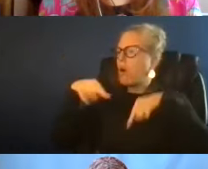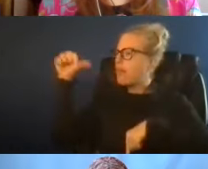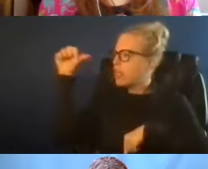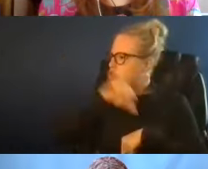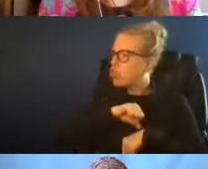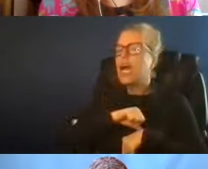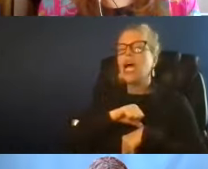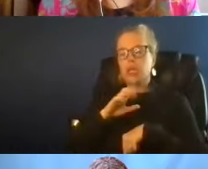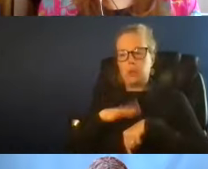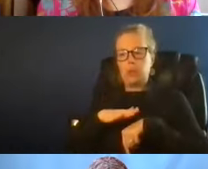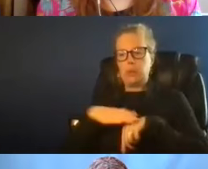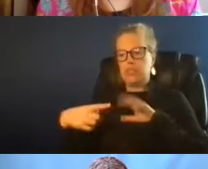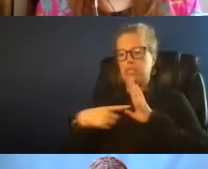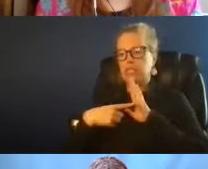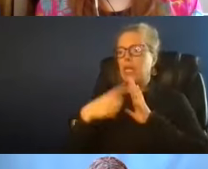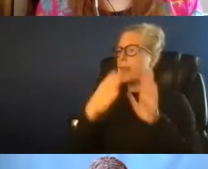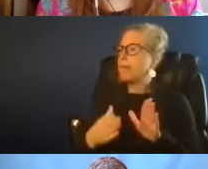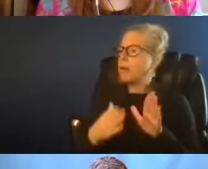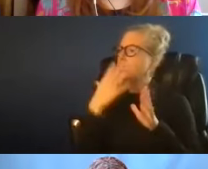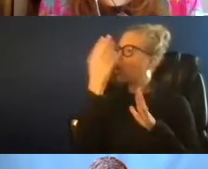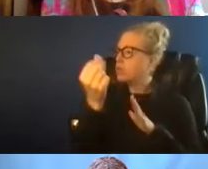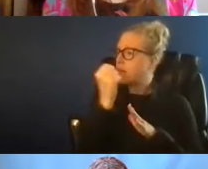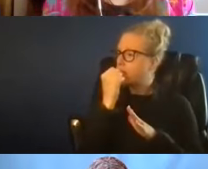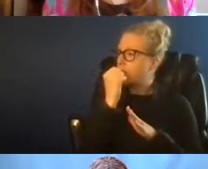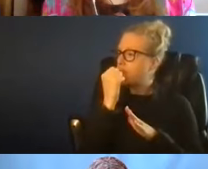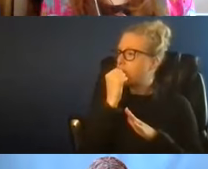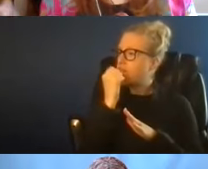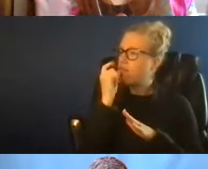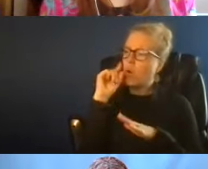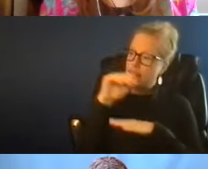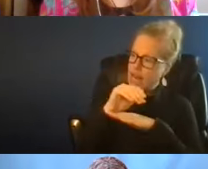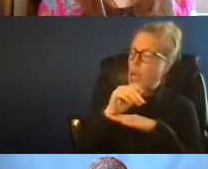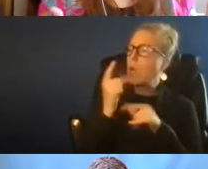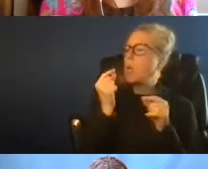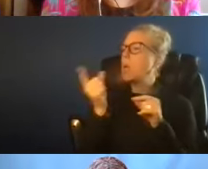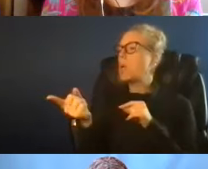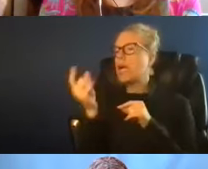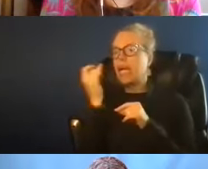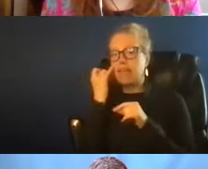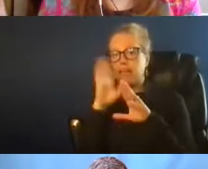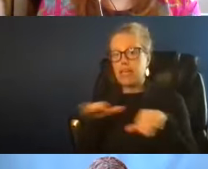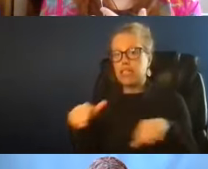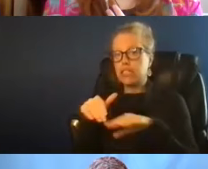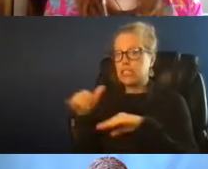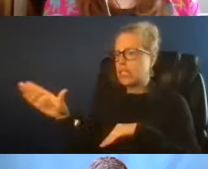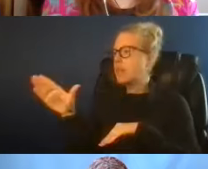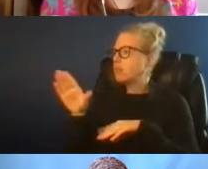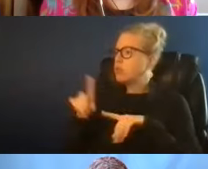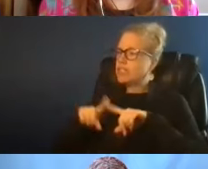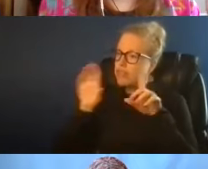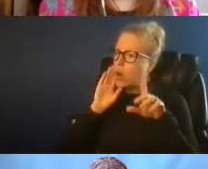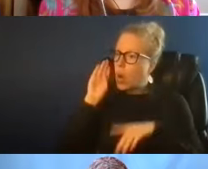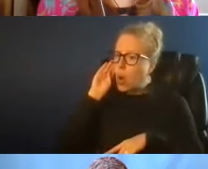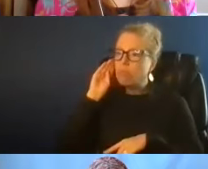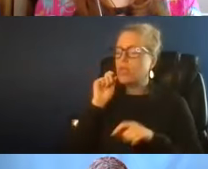that this person goes out to the bar for the night. So what you do is, if you have kids, you send them somewhere else so they don't wake up and